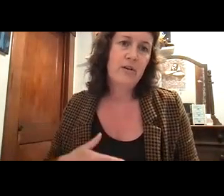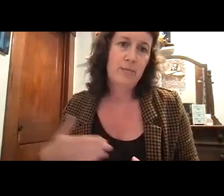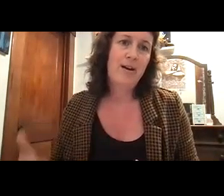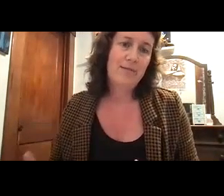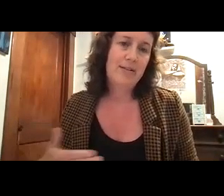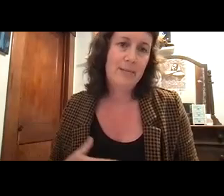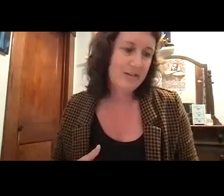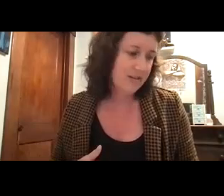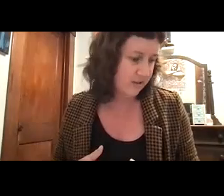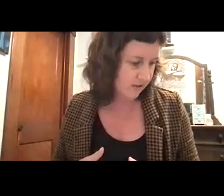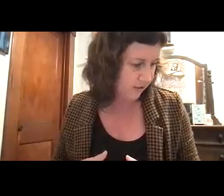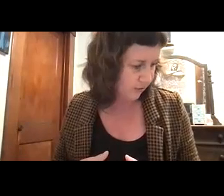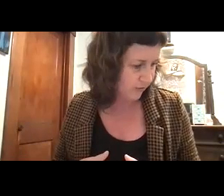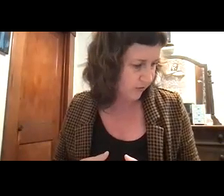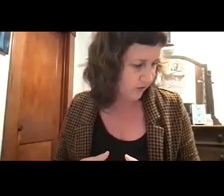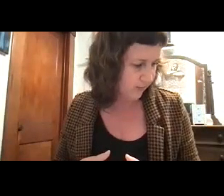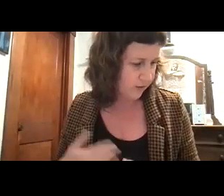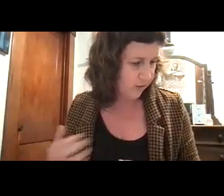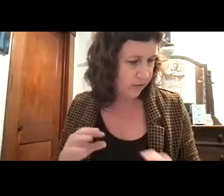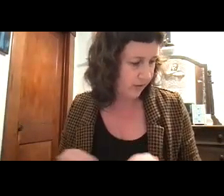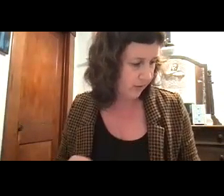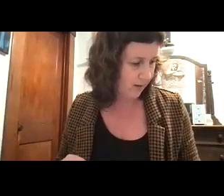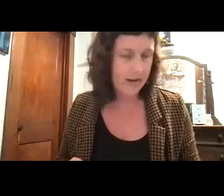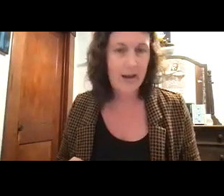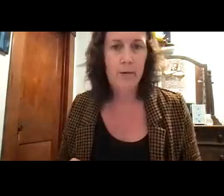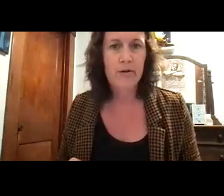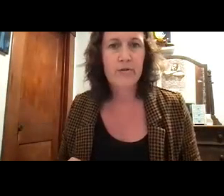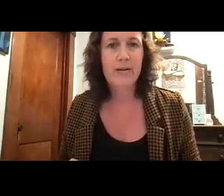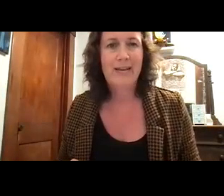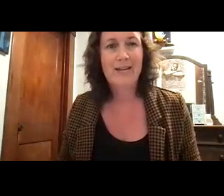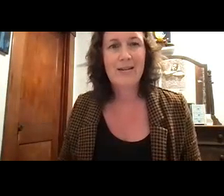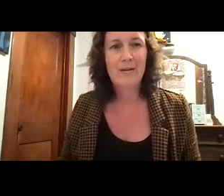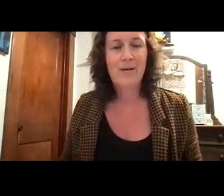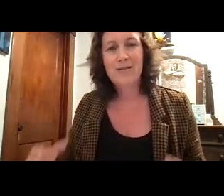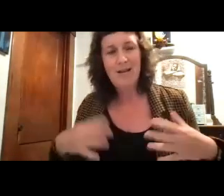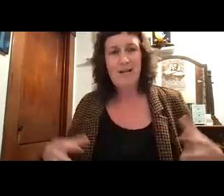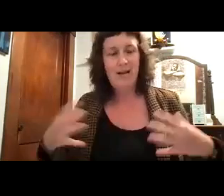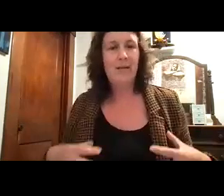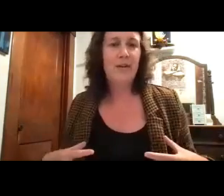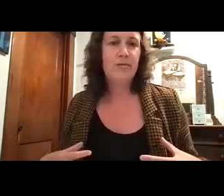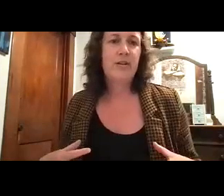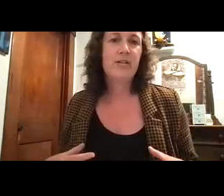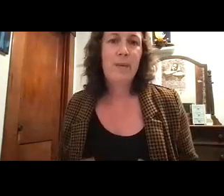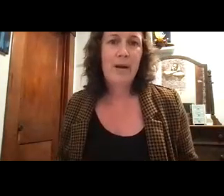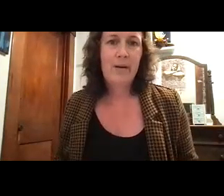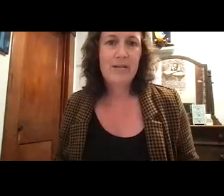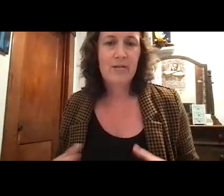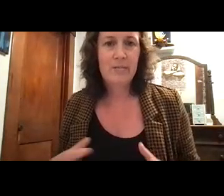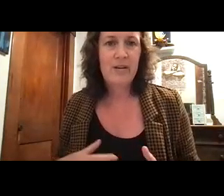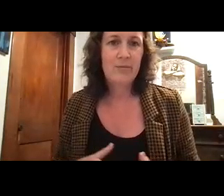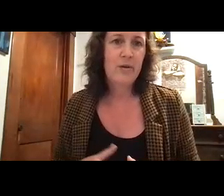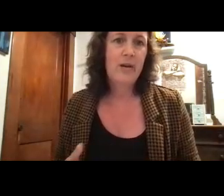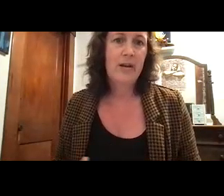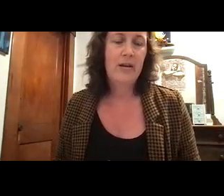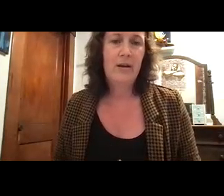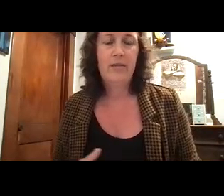you're trying to privately message the teacher. So just make sure you're in the right account when you're doing that, because I know us, the elementary parents, are